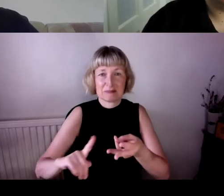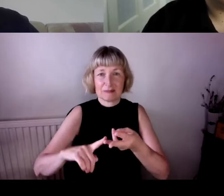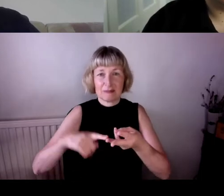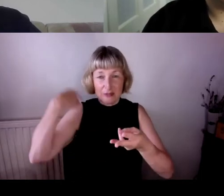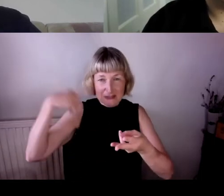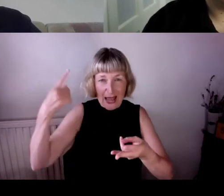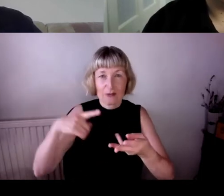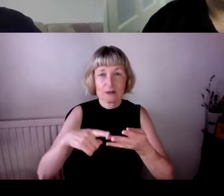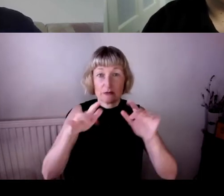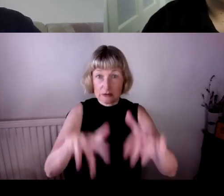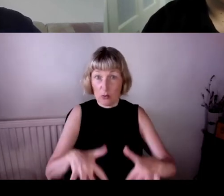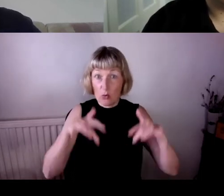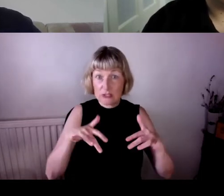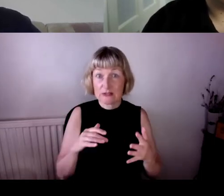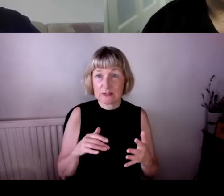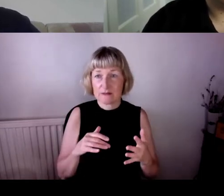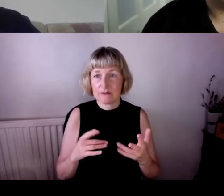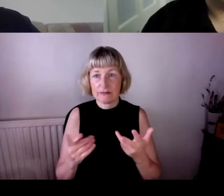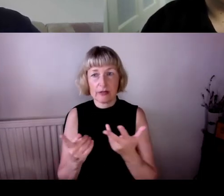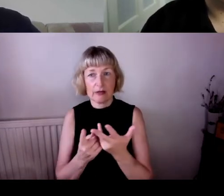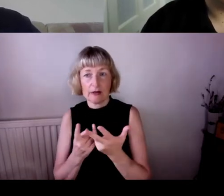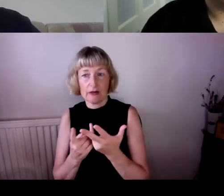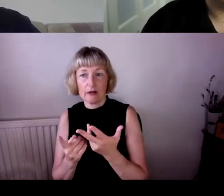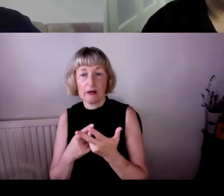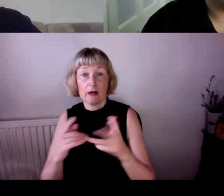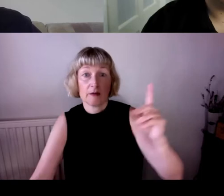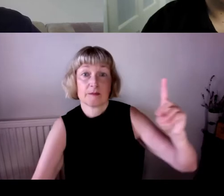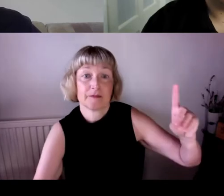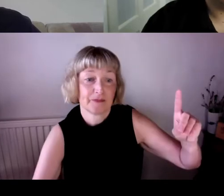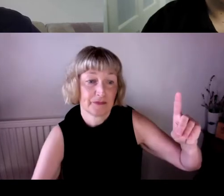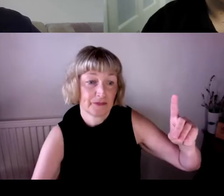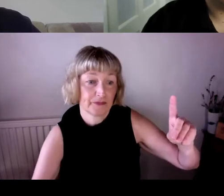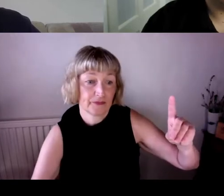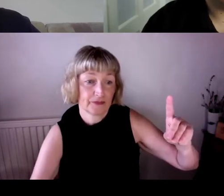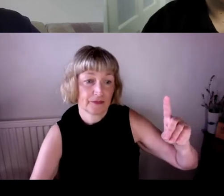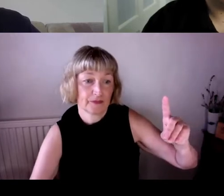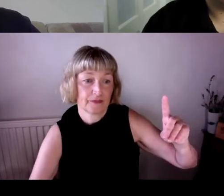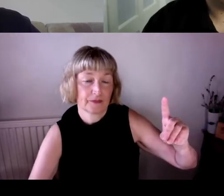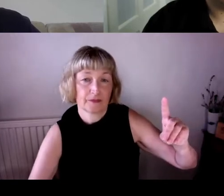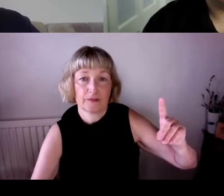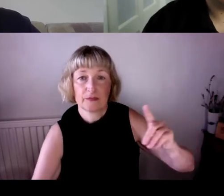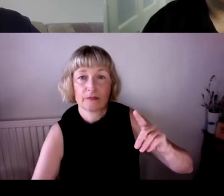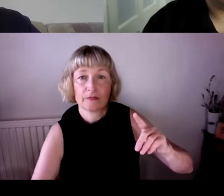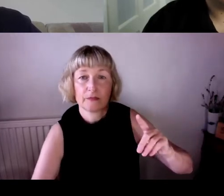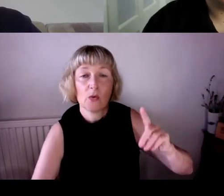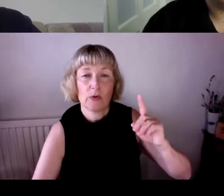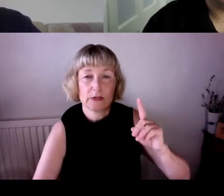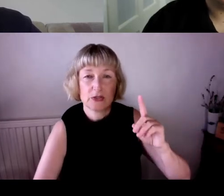happening. Another question is about cultural references tied to sounds. How much do you consider them in your audio